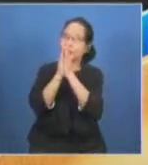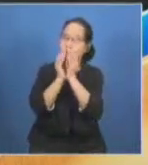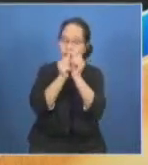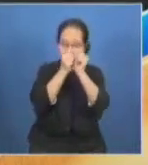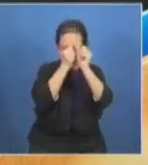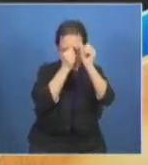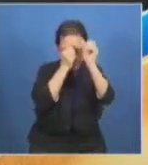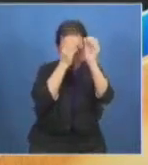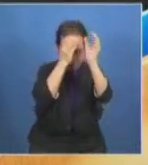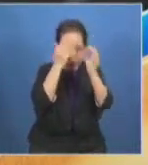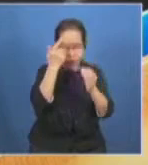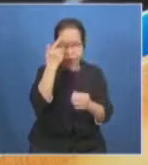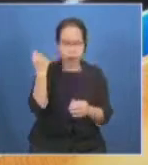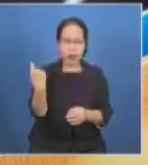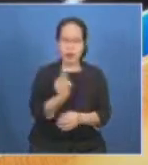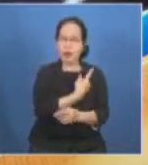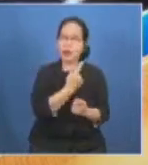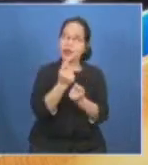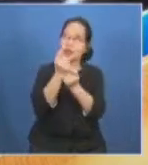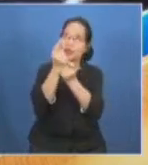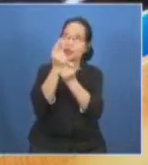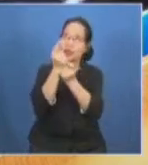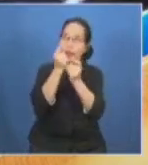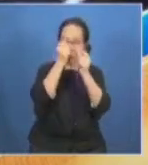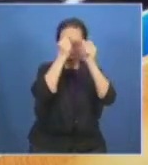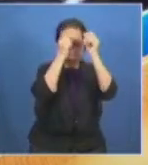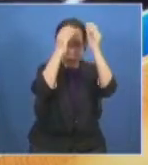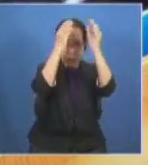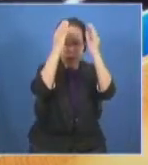is in the Father, we should do the same,